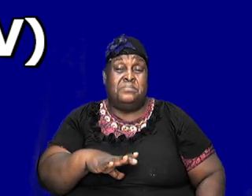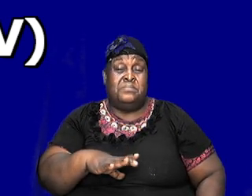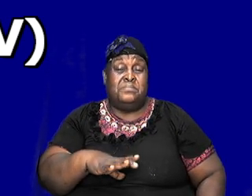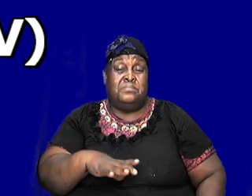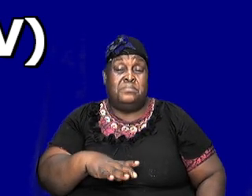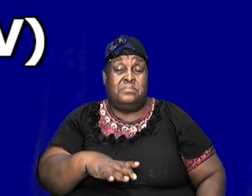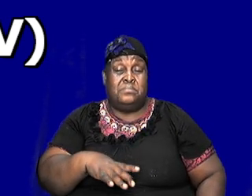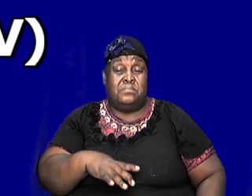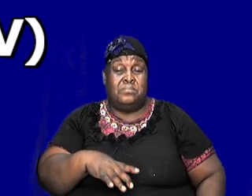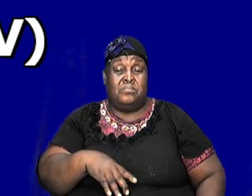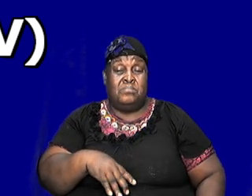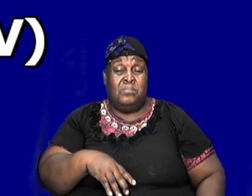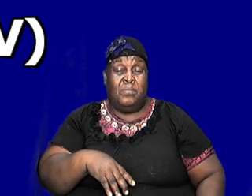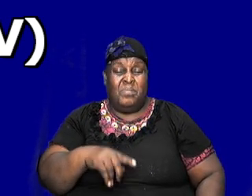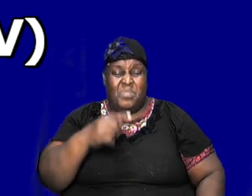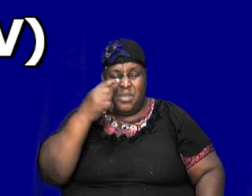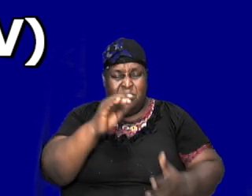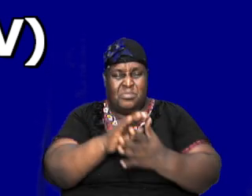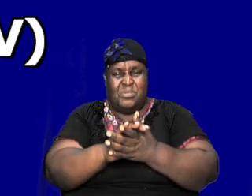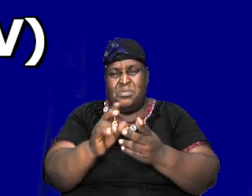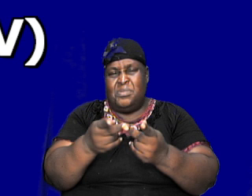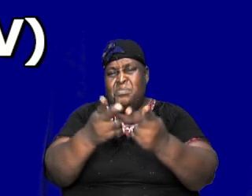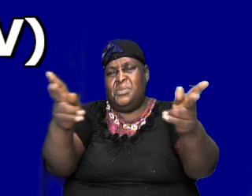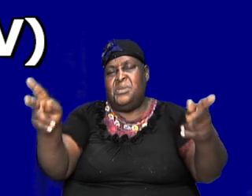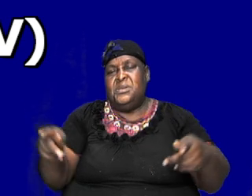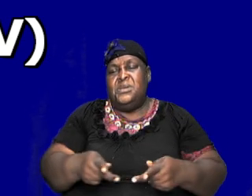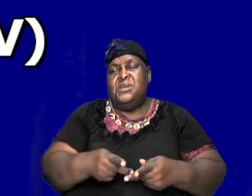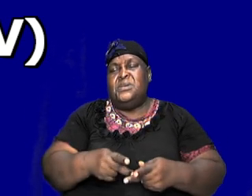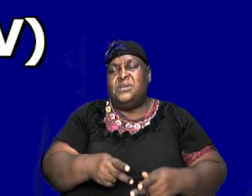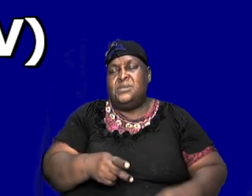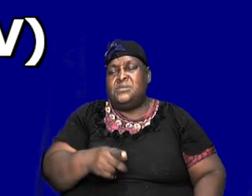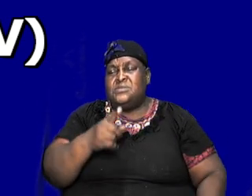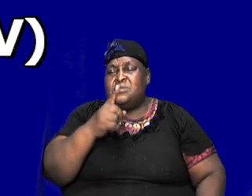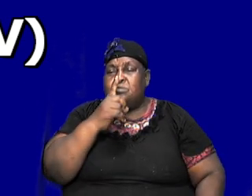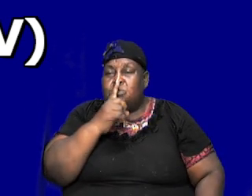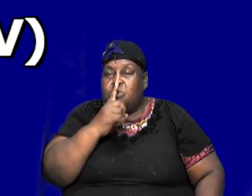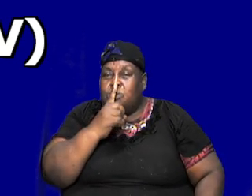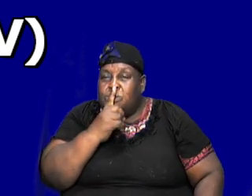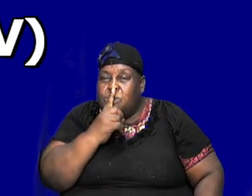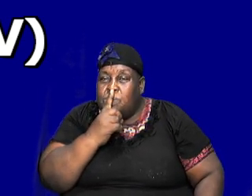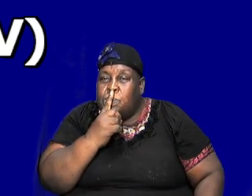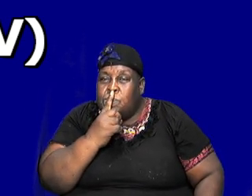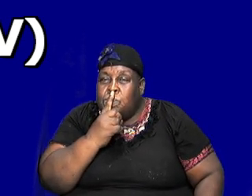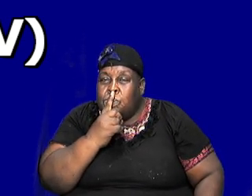I believe the place was quiet, because